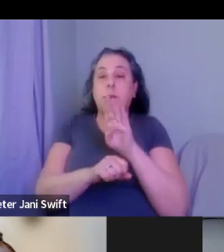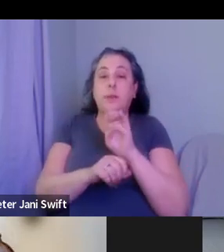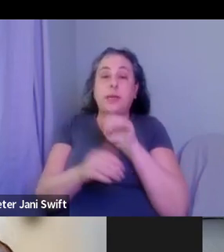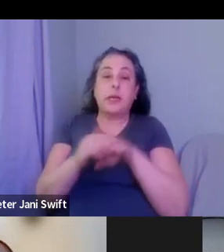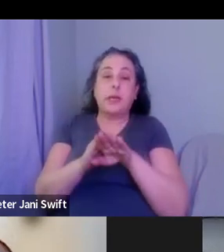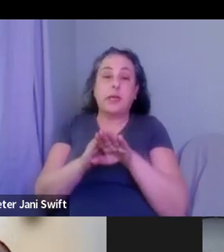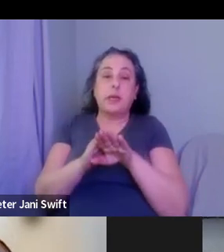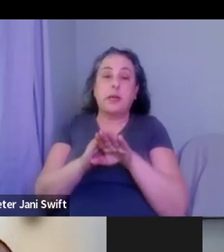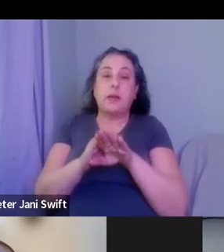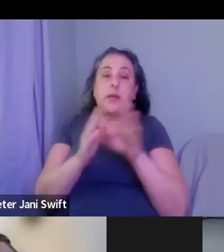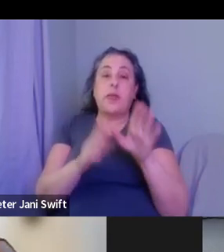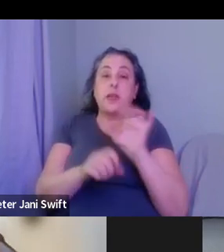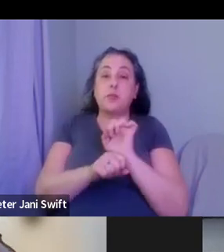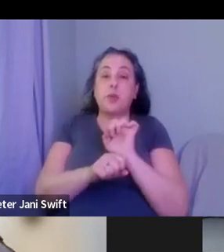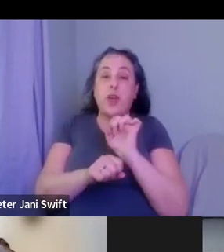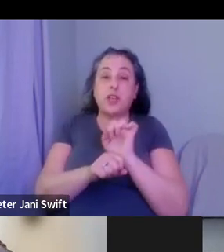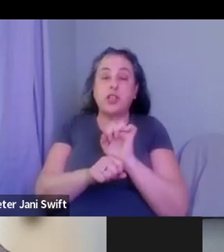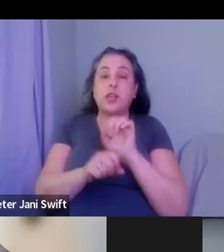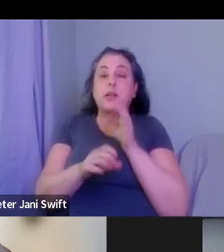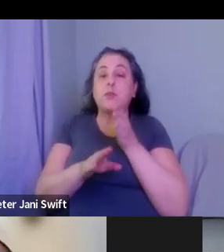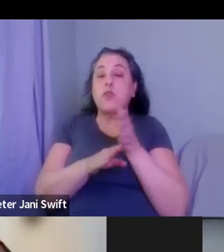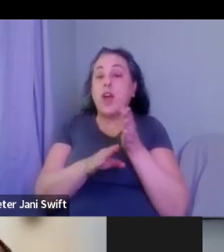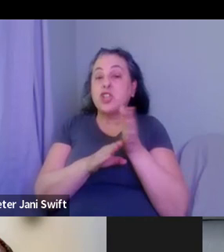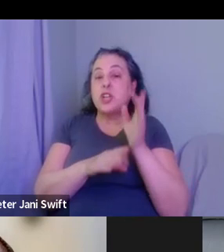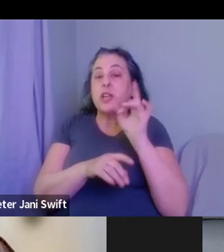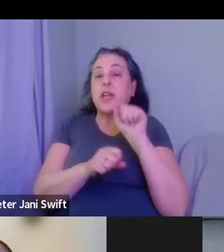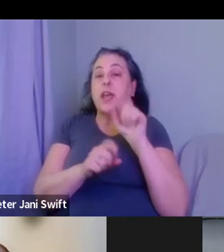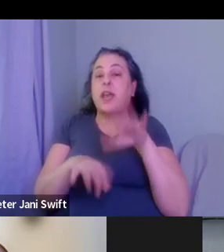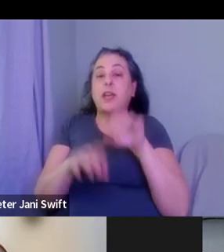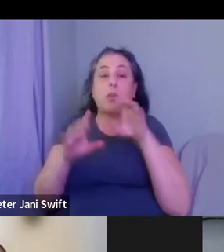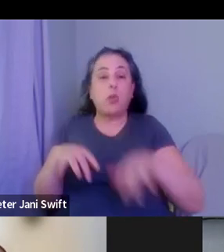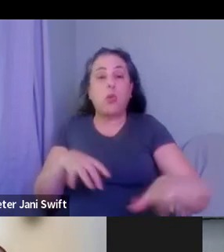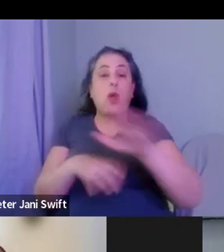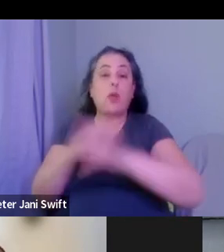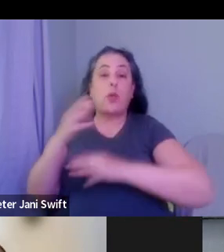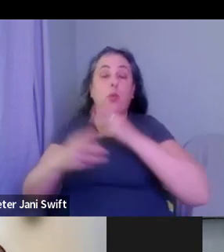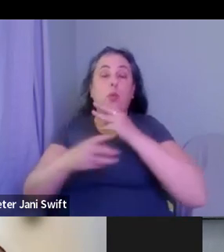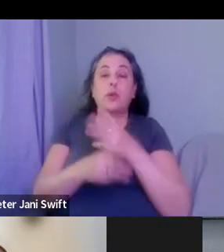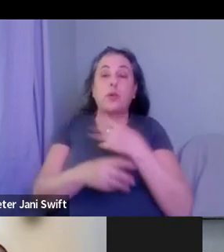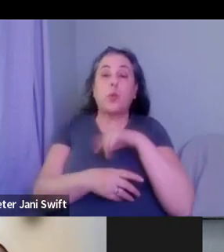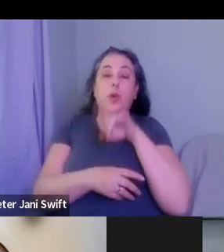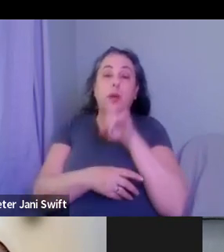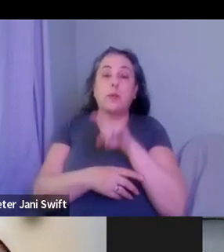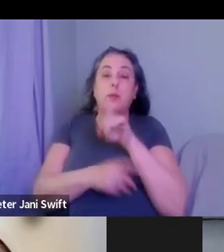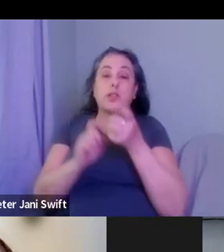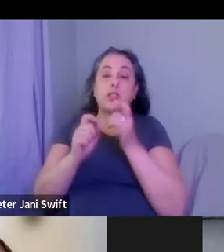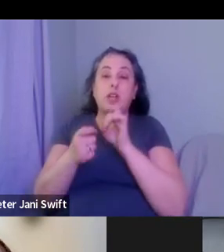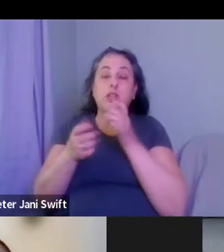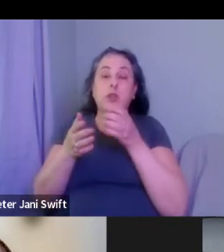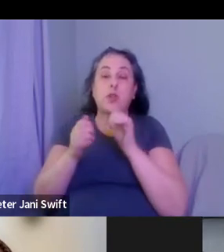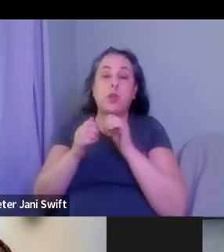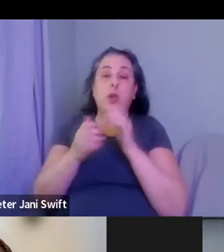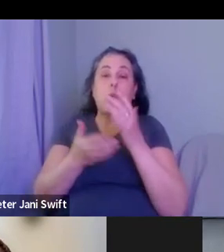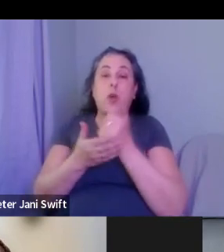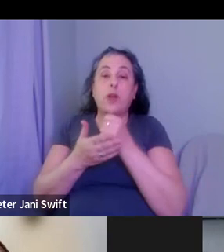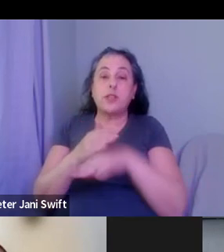in, and this profession can take you all over the world, but we must change the wages